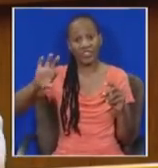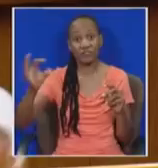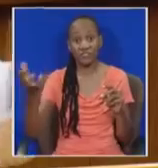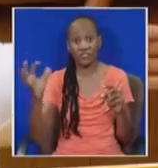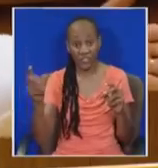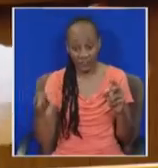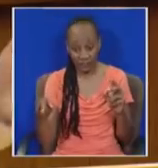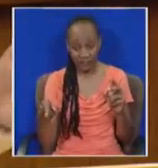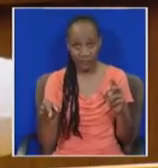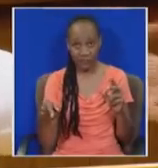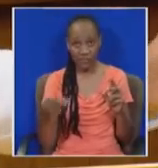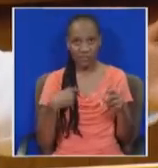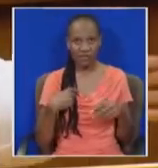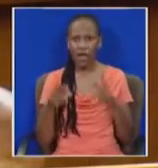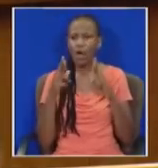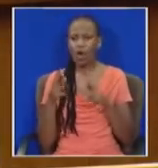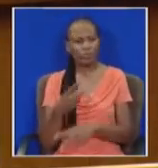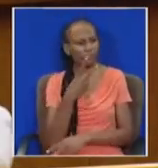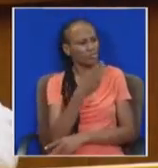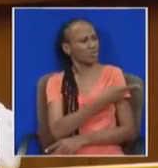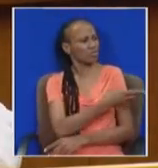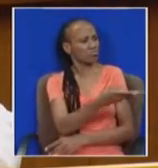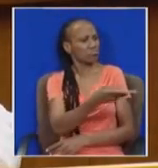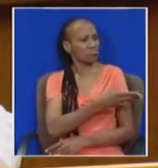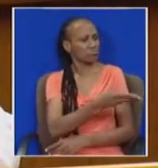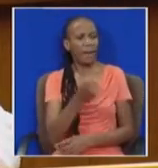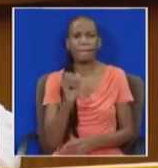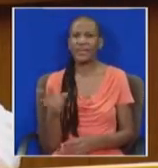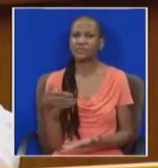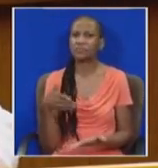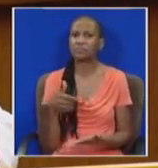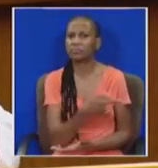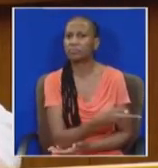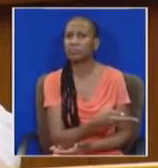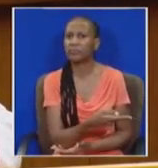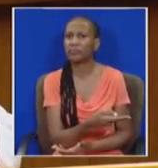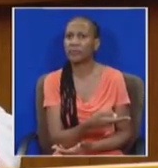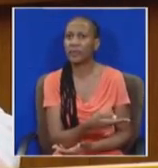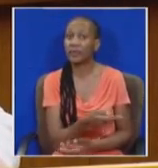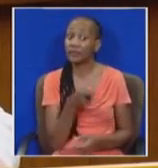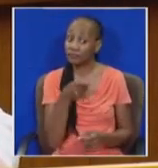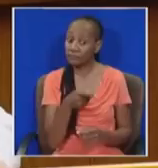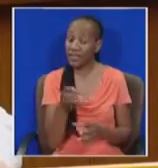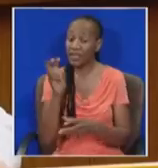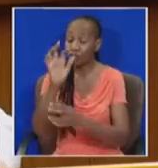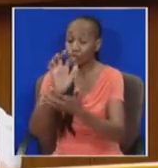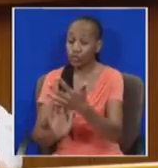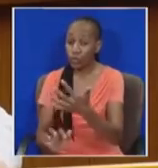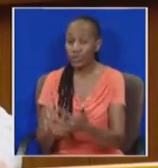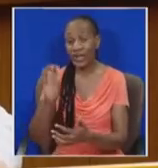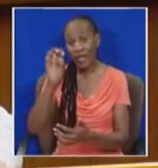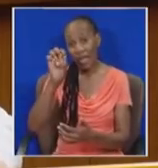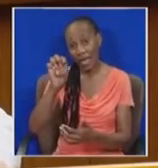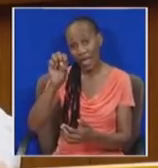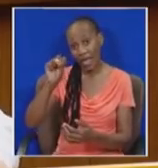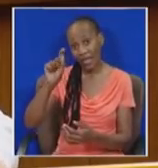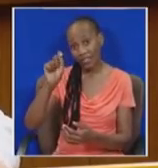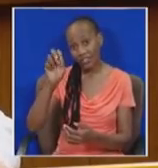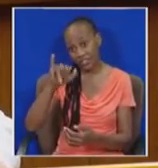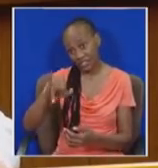Magashule, who I was hoping to see in the front benches but is not here today, who is implicated in the Estina project, which